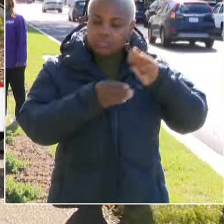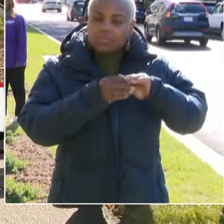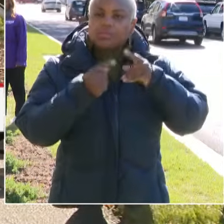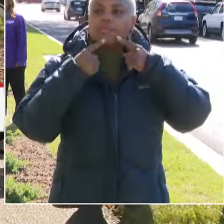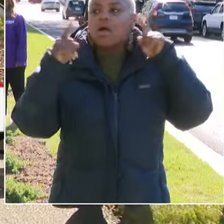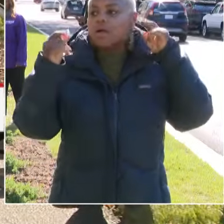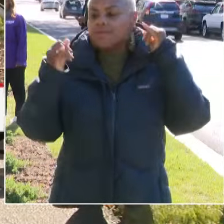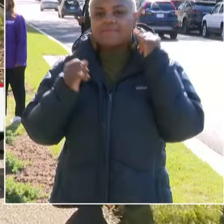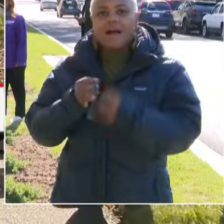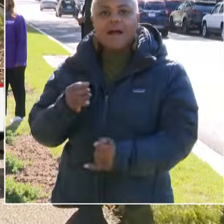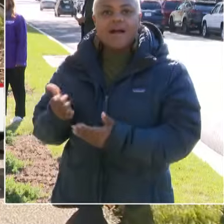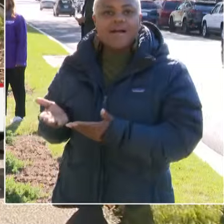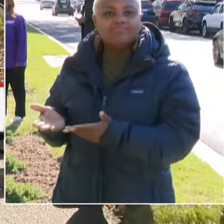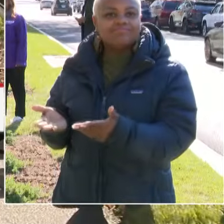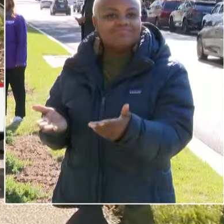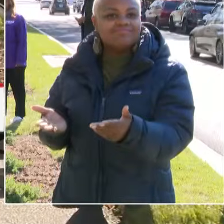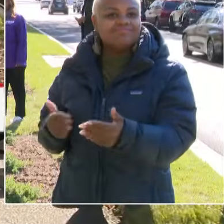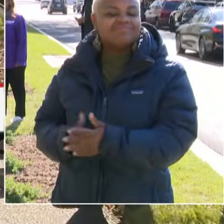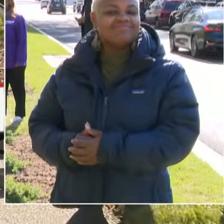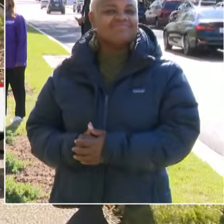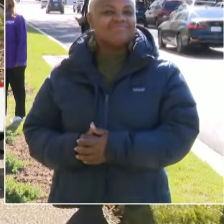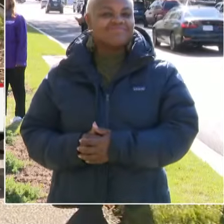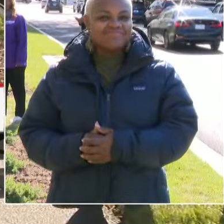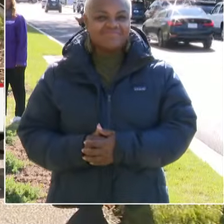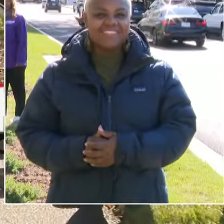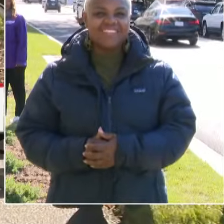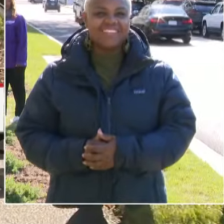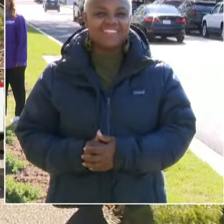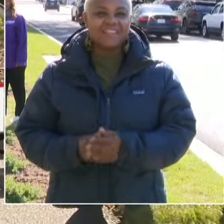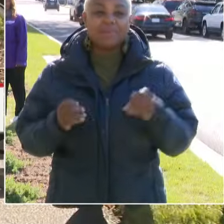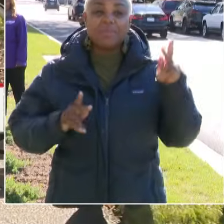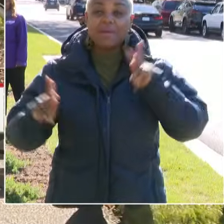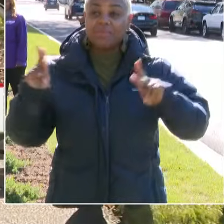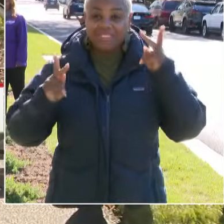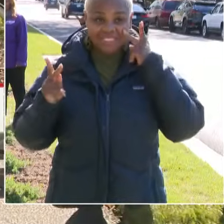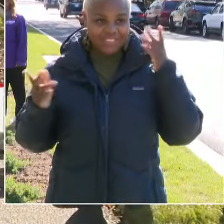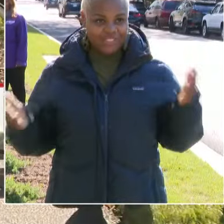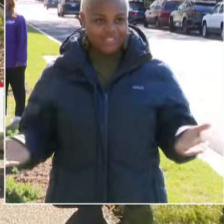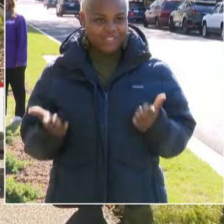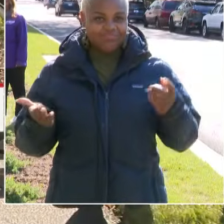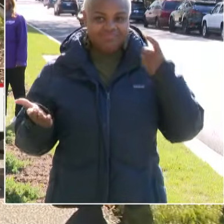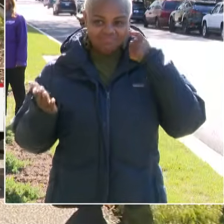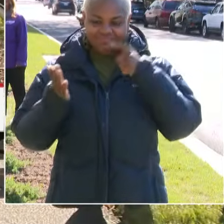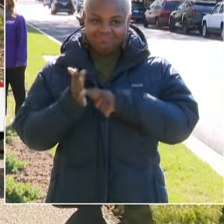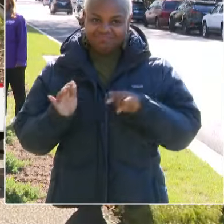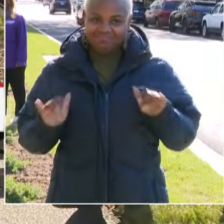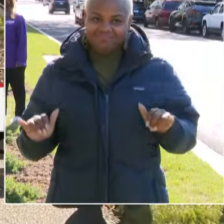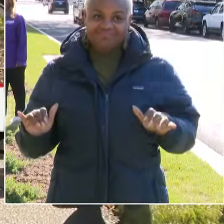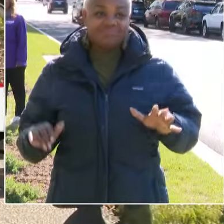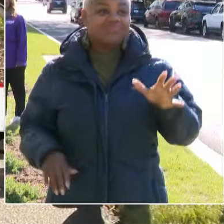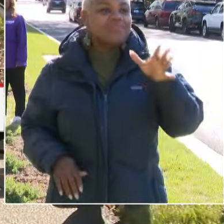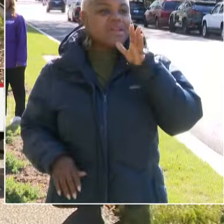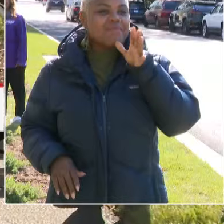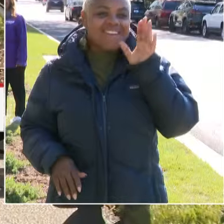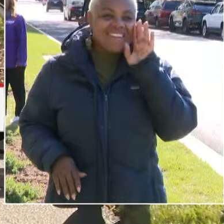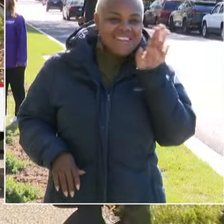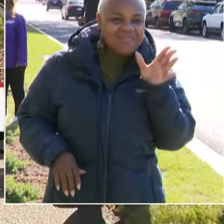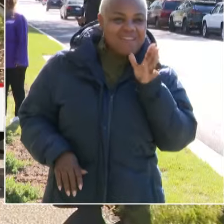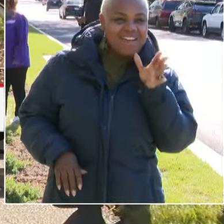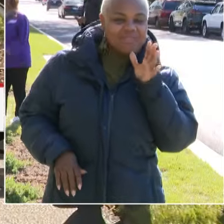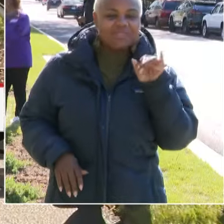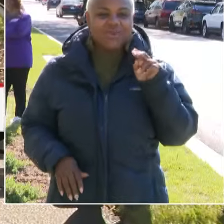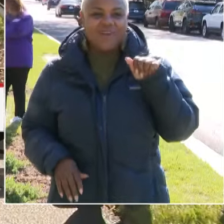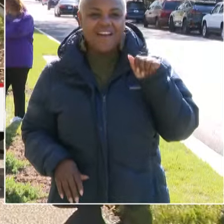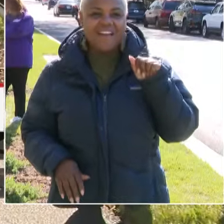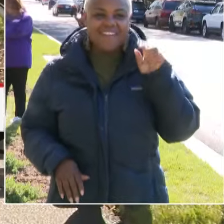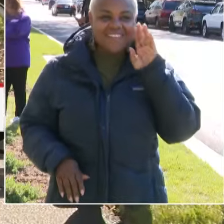A couple of them are here. Many of them are back there, and I'd like to recognize just a few of them, including my mom, Donna. Thank you, Mom,